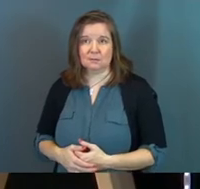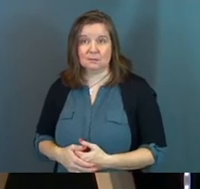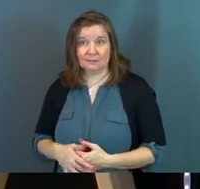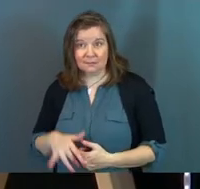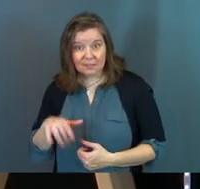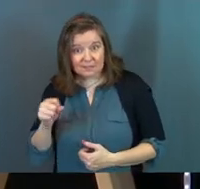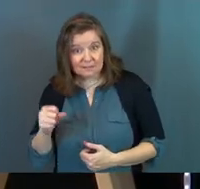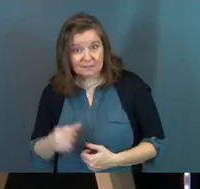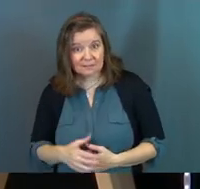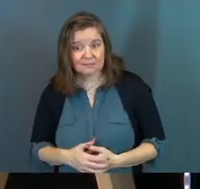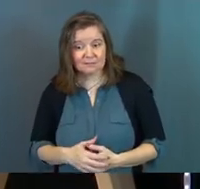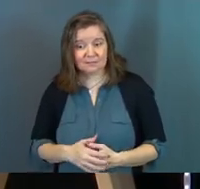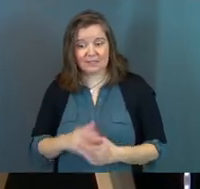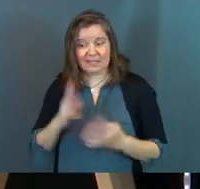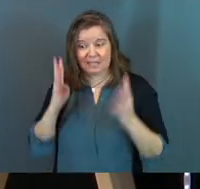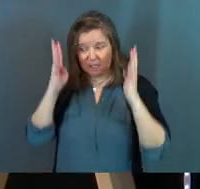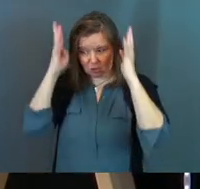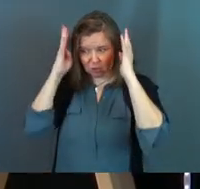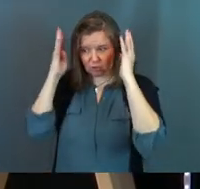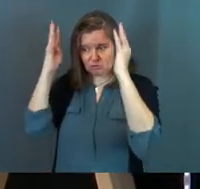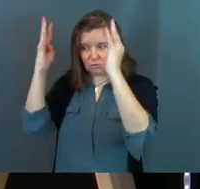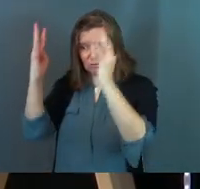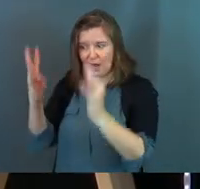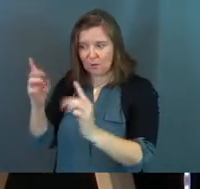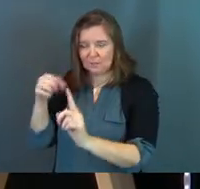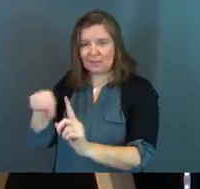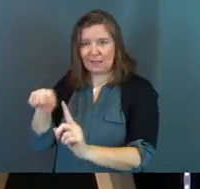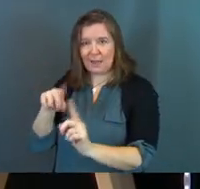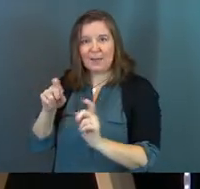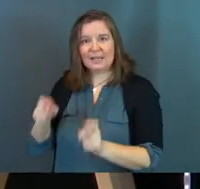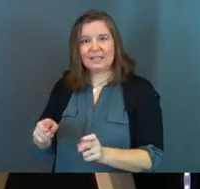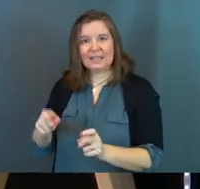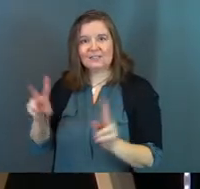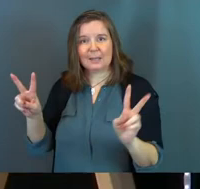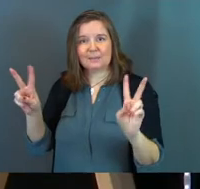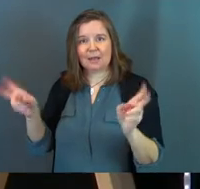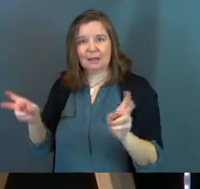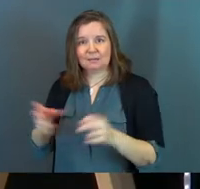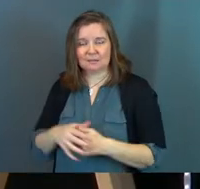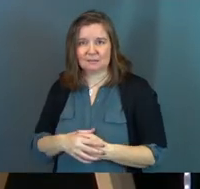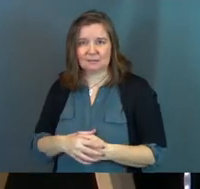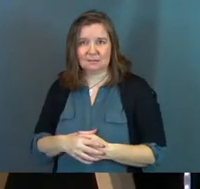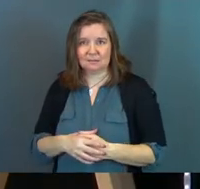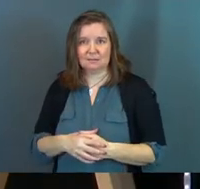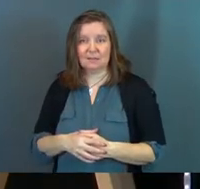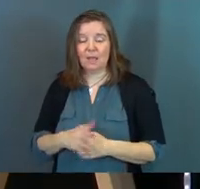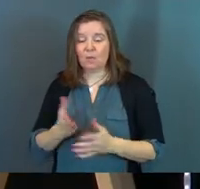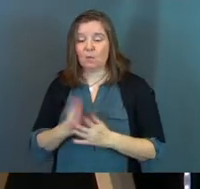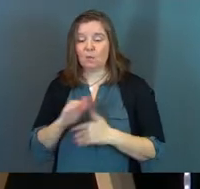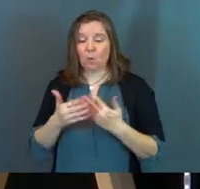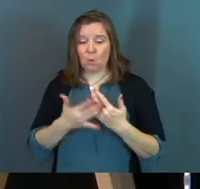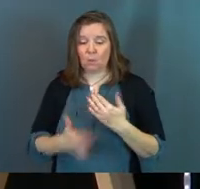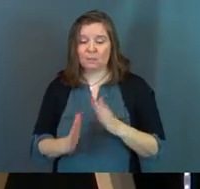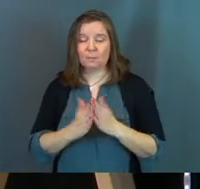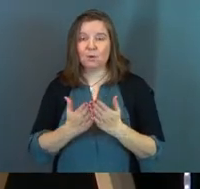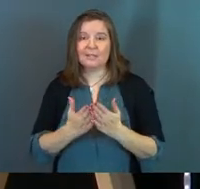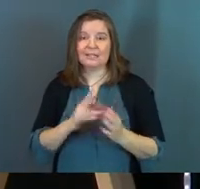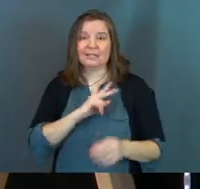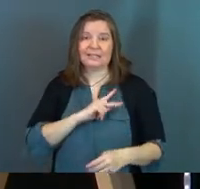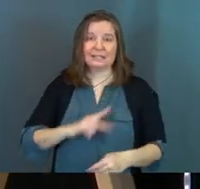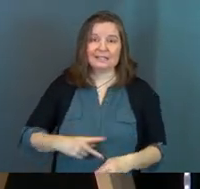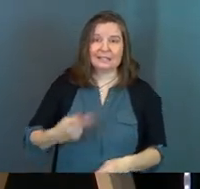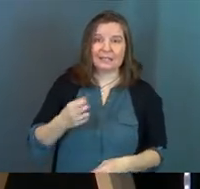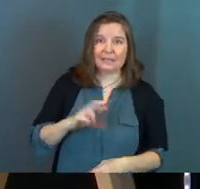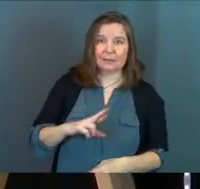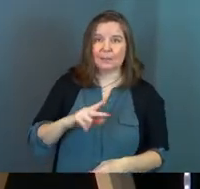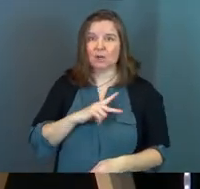Yes. He crowns them and he gives them titles. And throughout the whole rest of the book, it's King